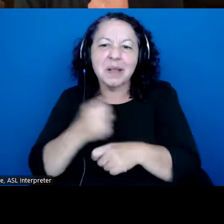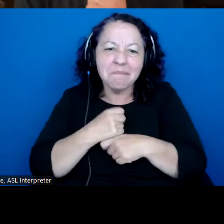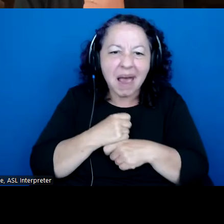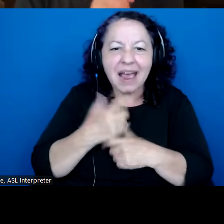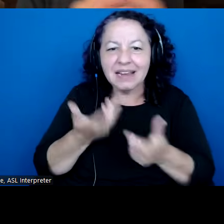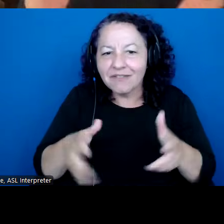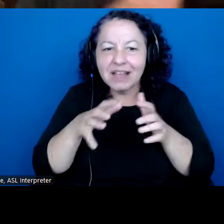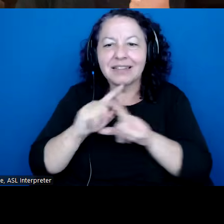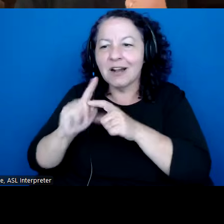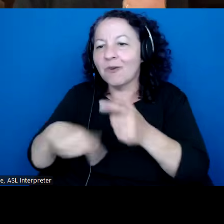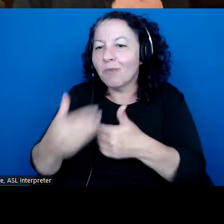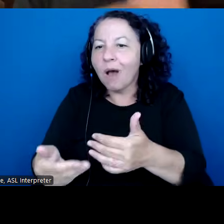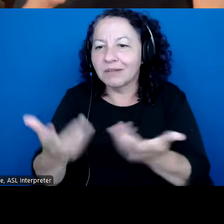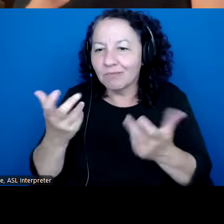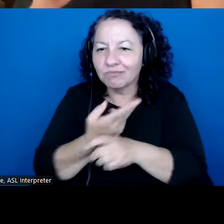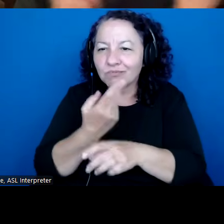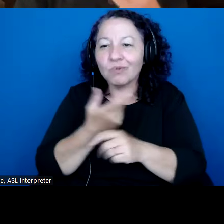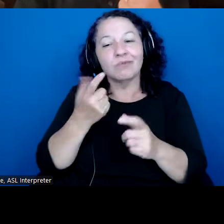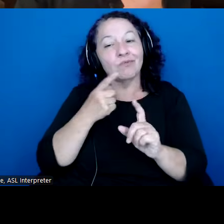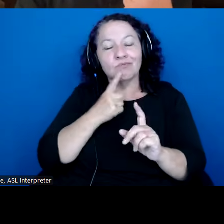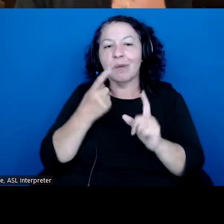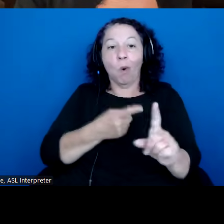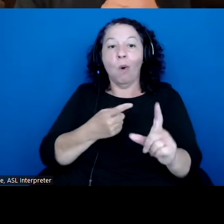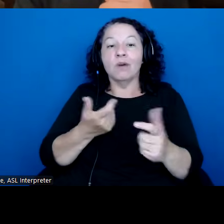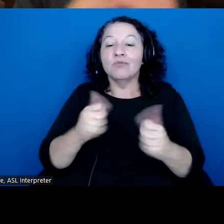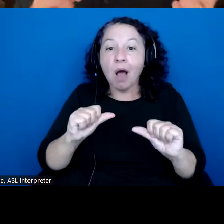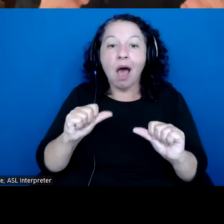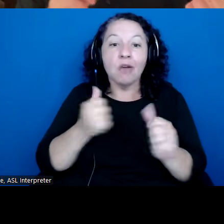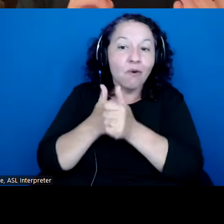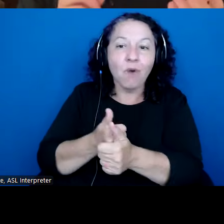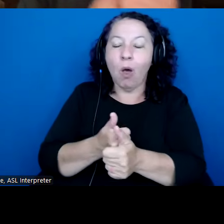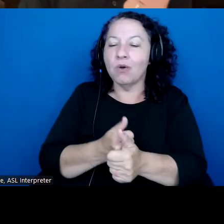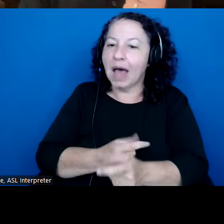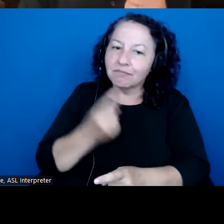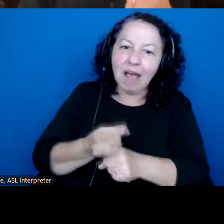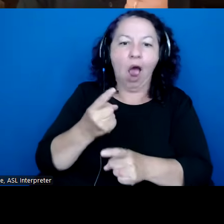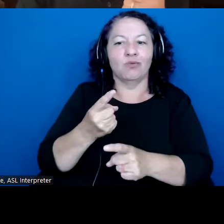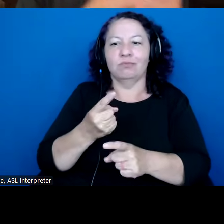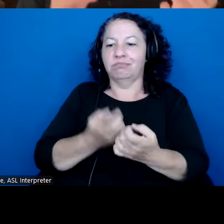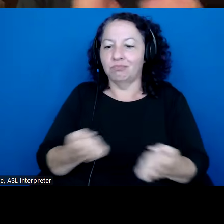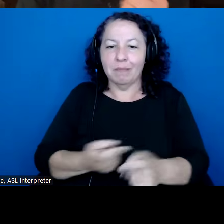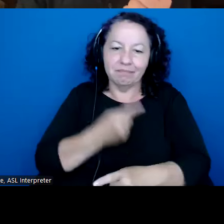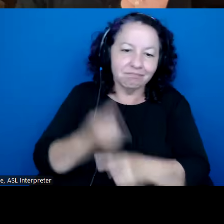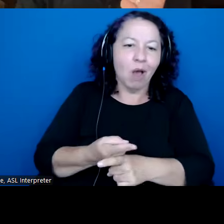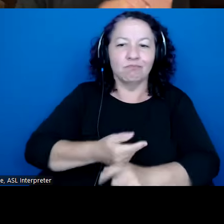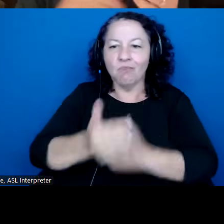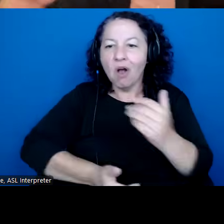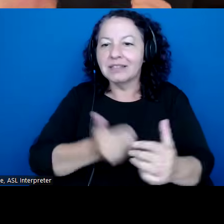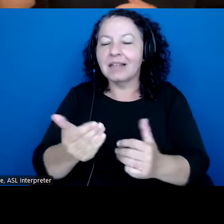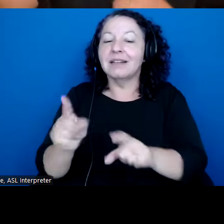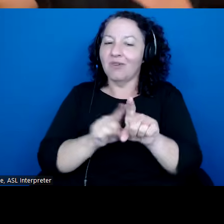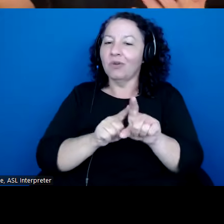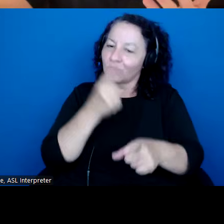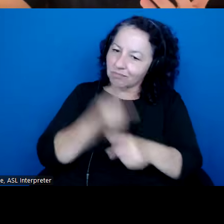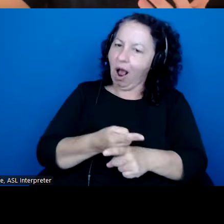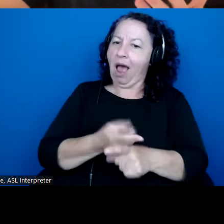were aiming for. We were basically trying to go with as authentic equipment as possible, as authentic process as possible, and also ingredients.